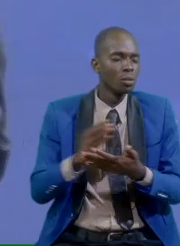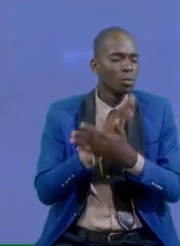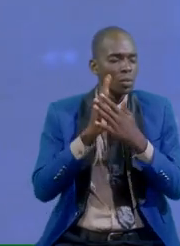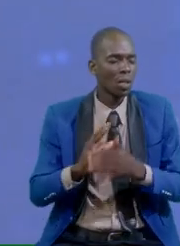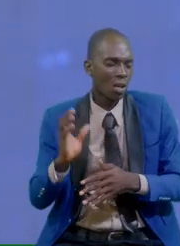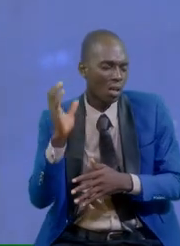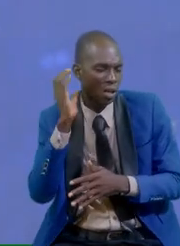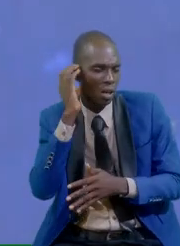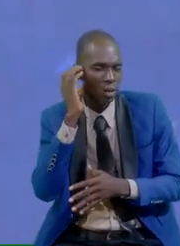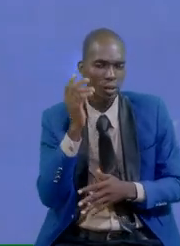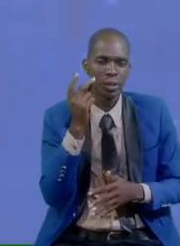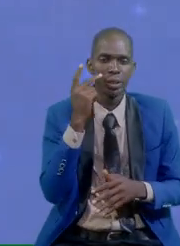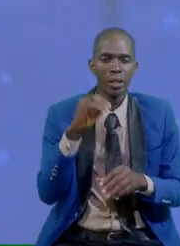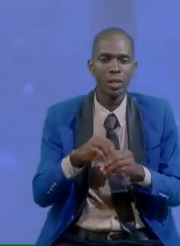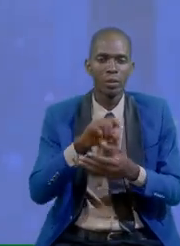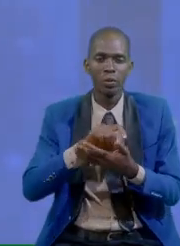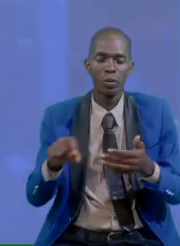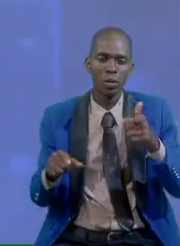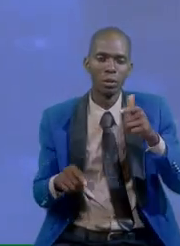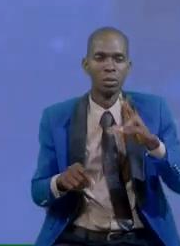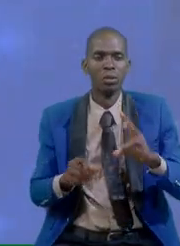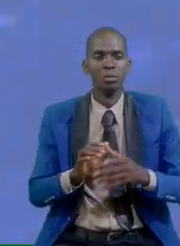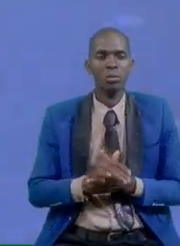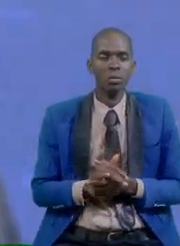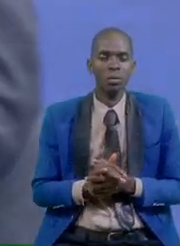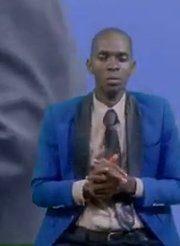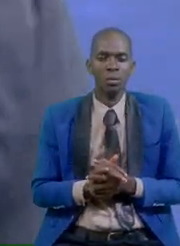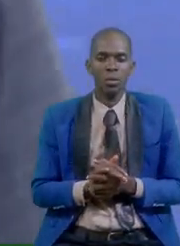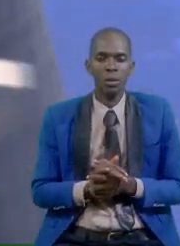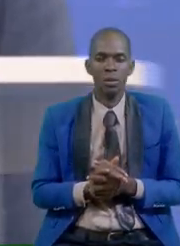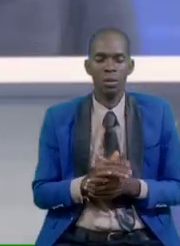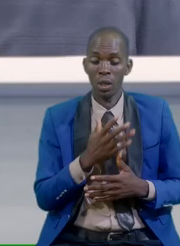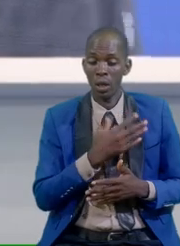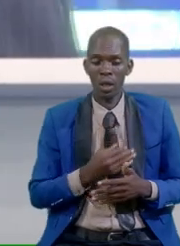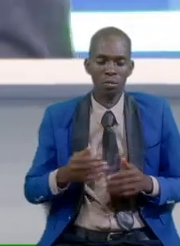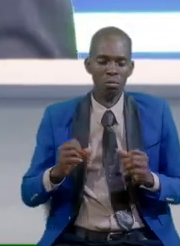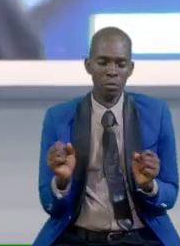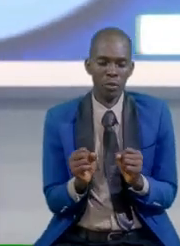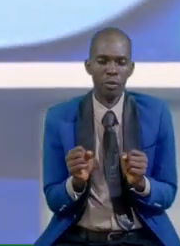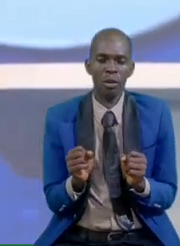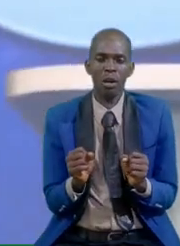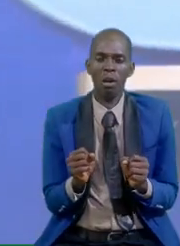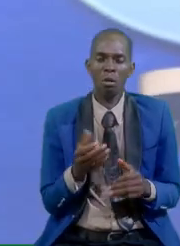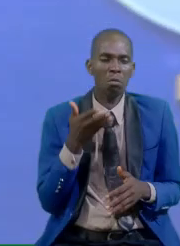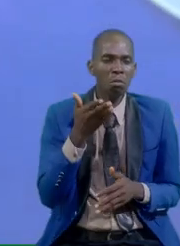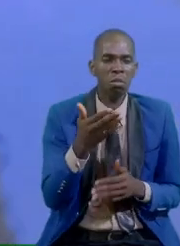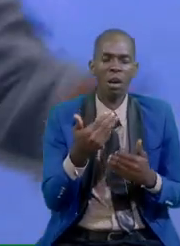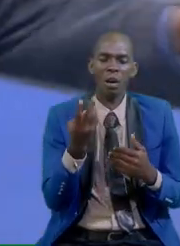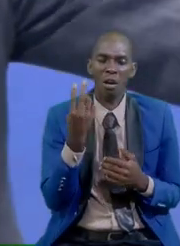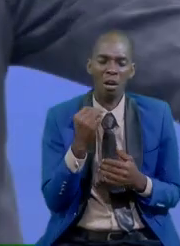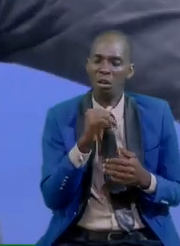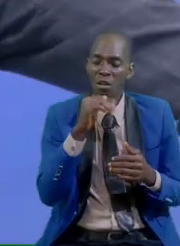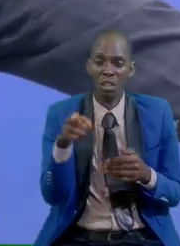at verse 26. In verse 26, and suddenly they had not finished the